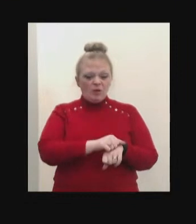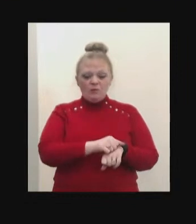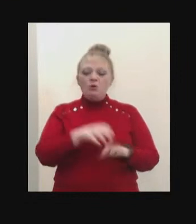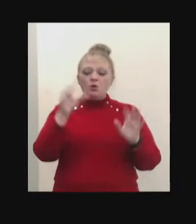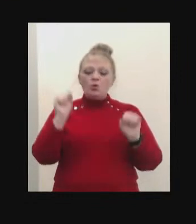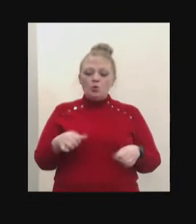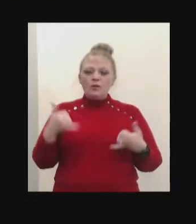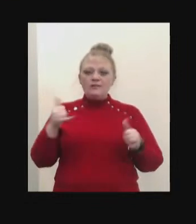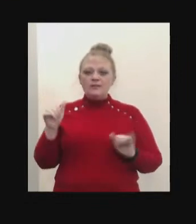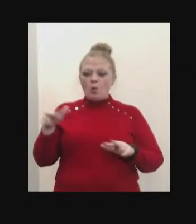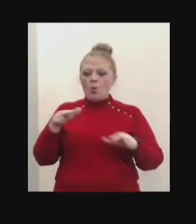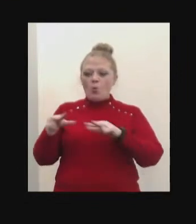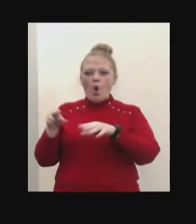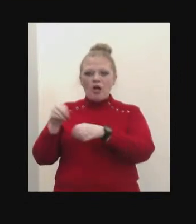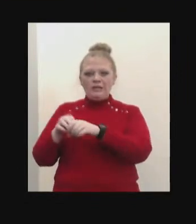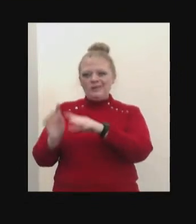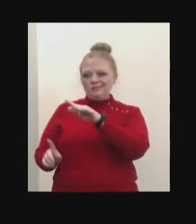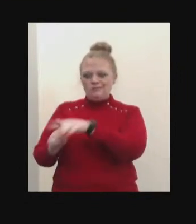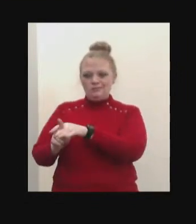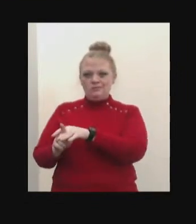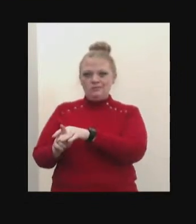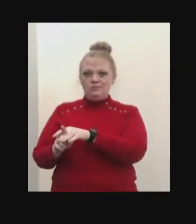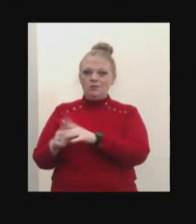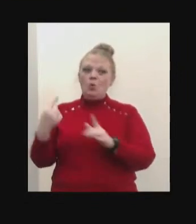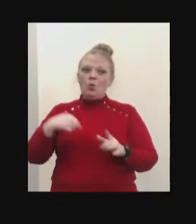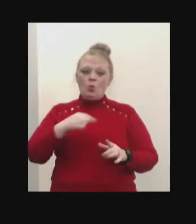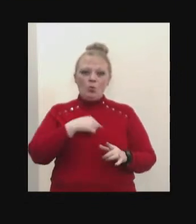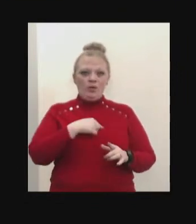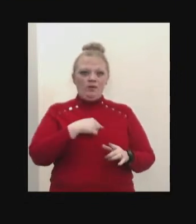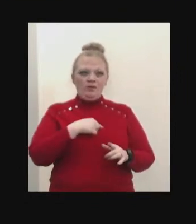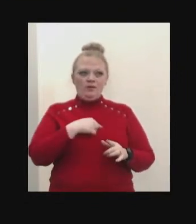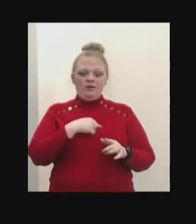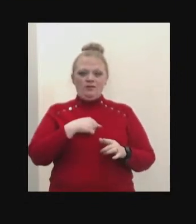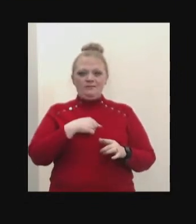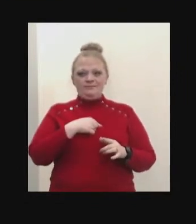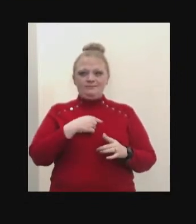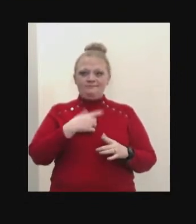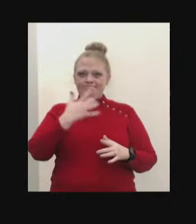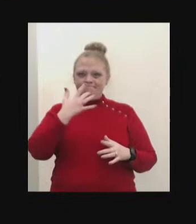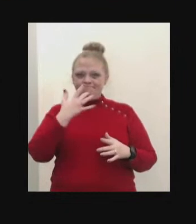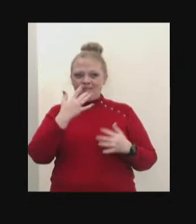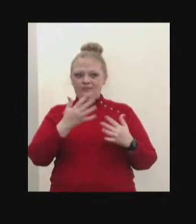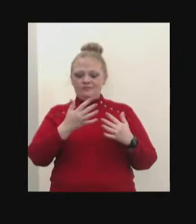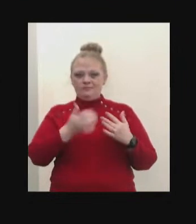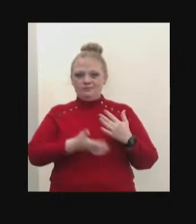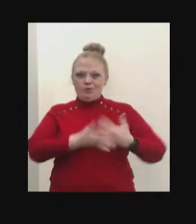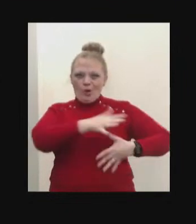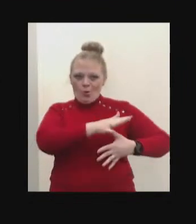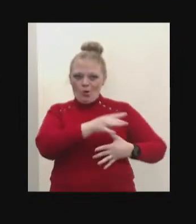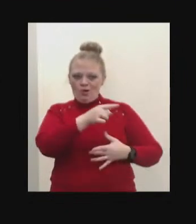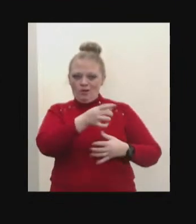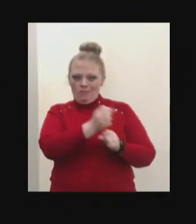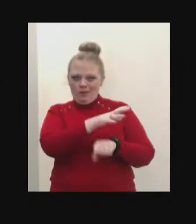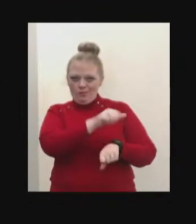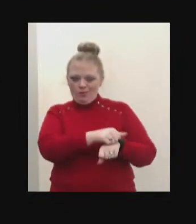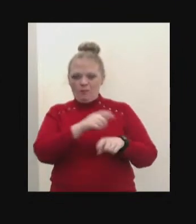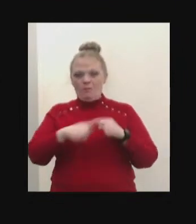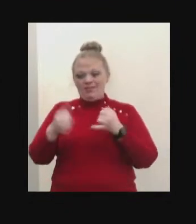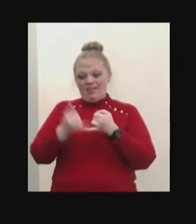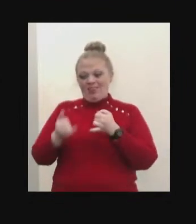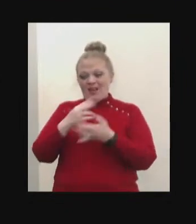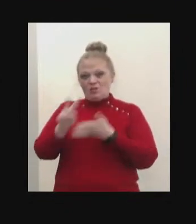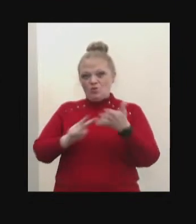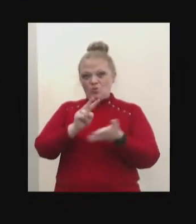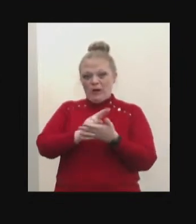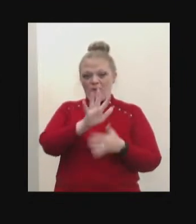our clinics. Of course, we take priority for the people who already have appointments. However, usually the last 2 hours between 5 and 7 p.m.